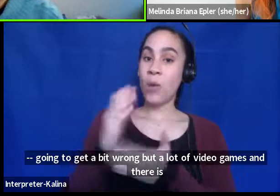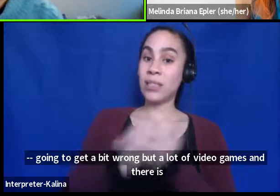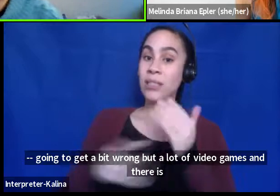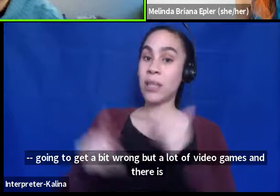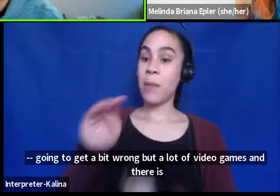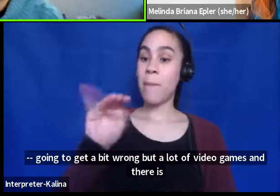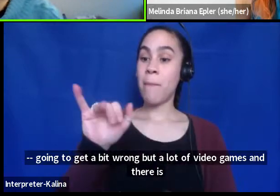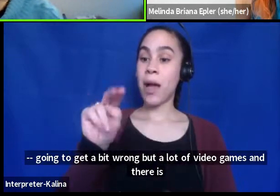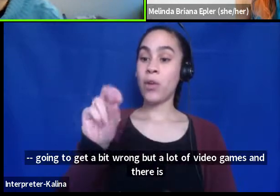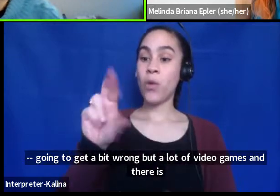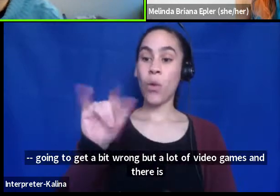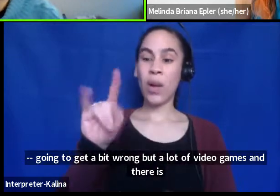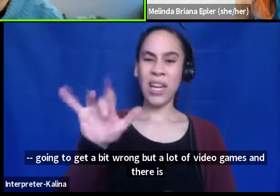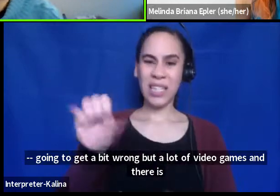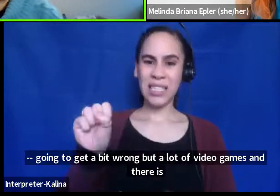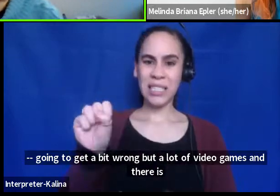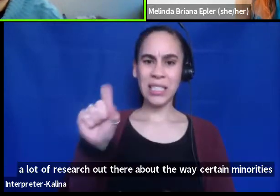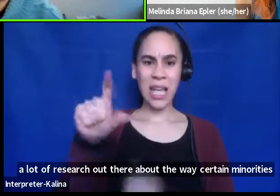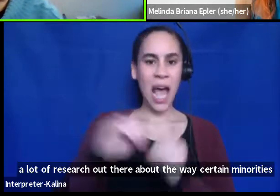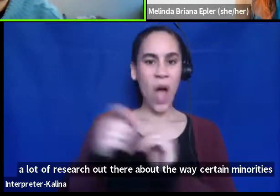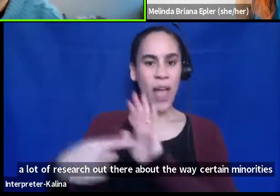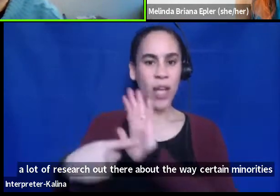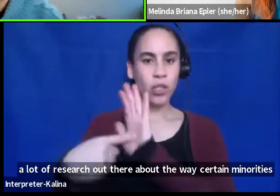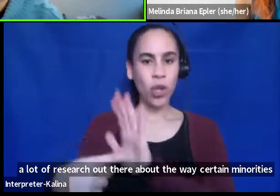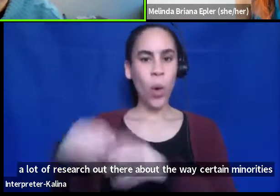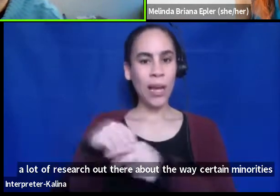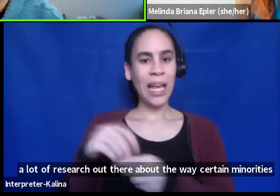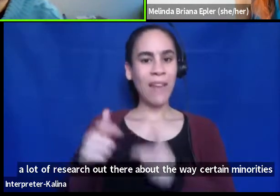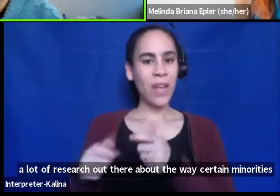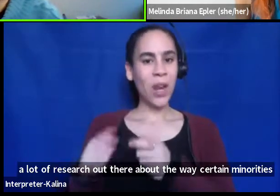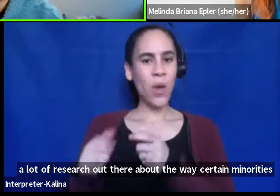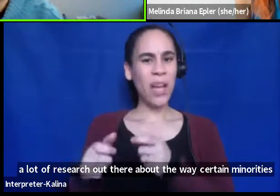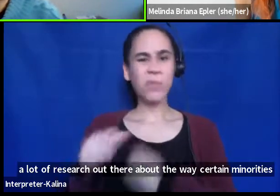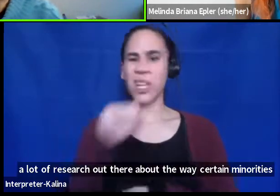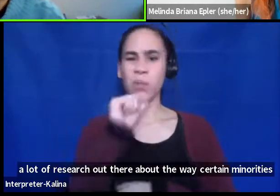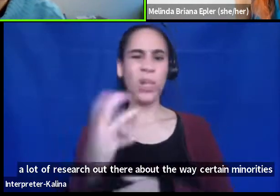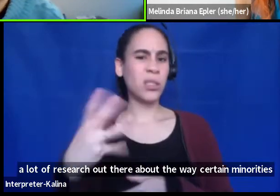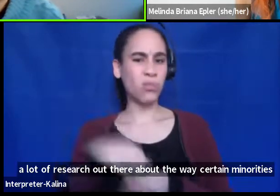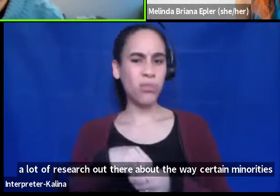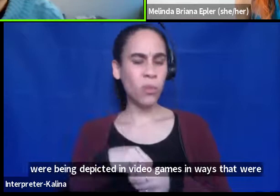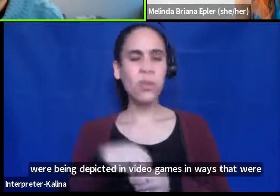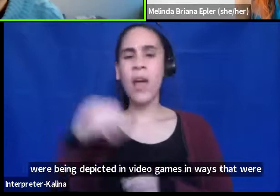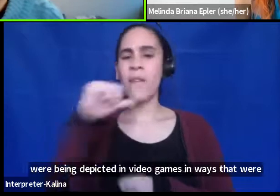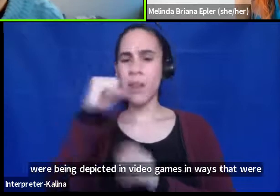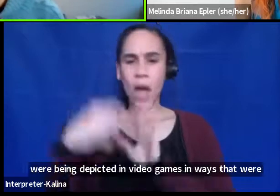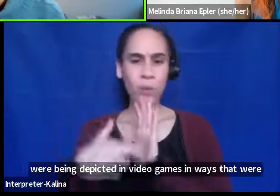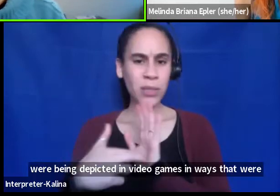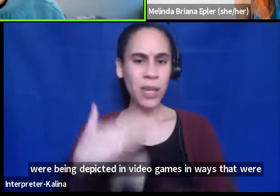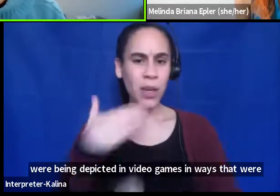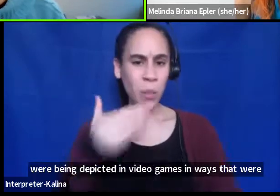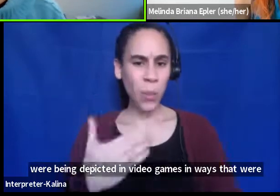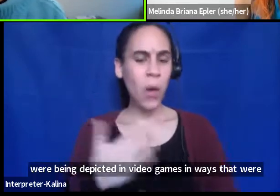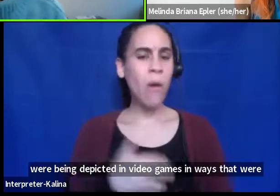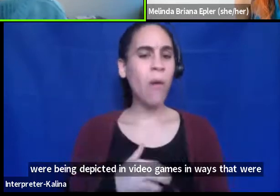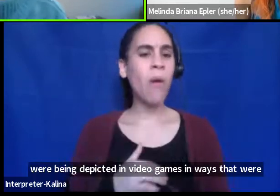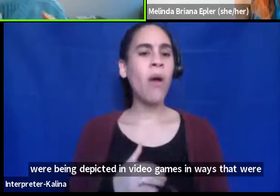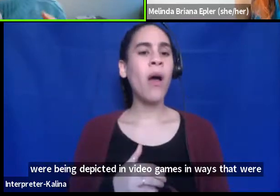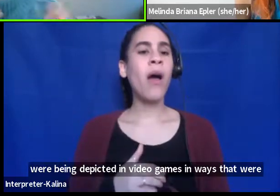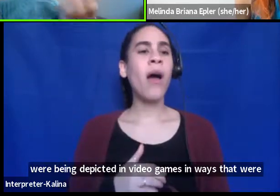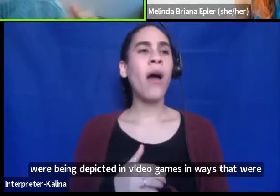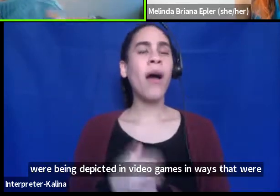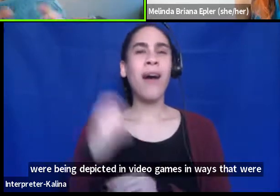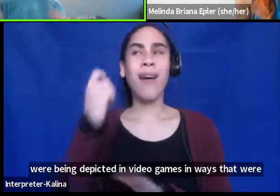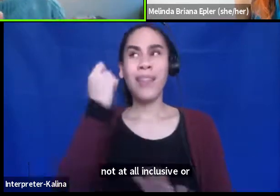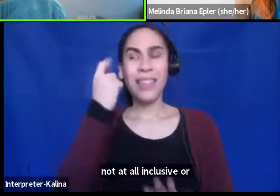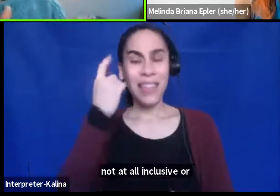games in ways that just were not at all inclusive or representative. But if someone,